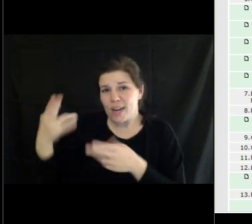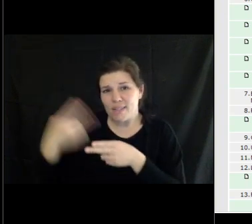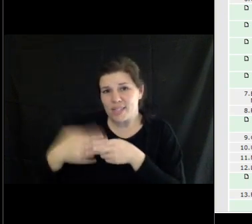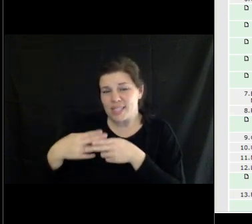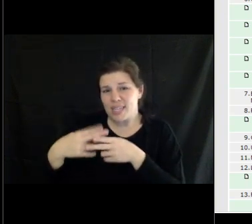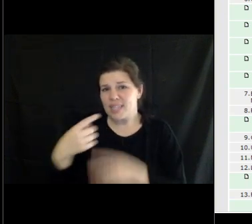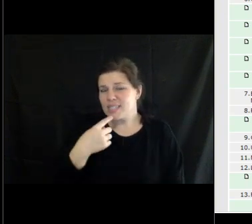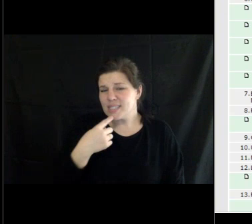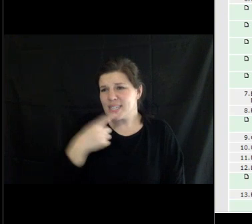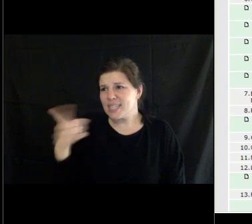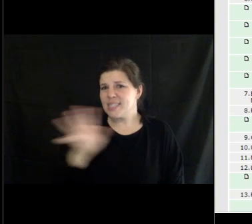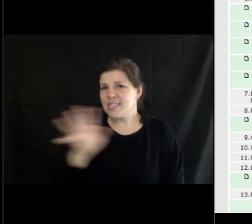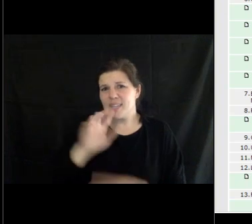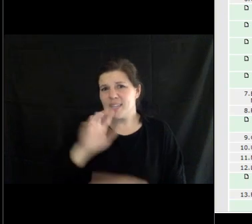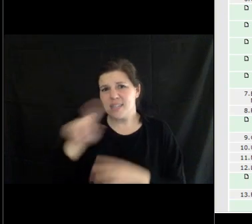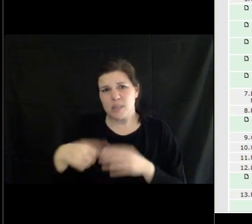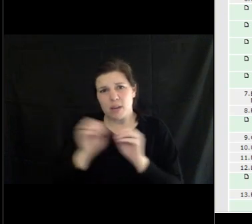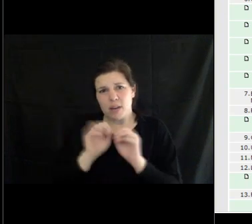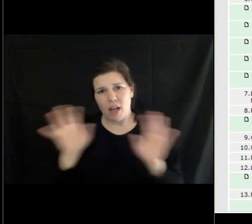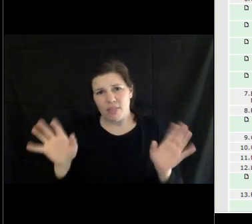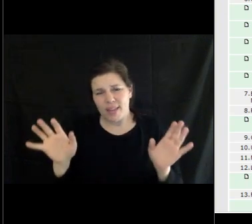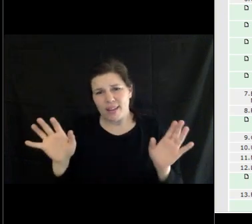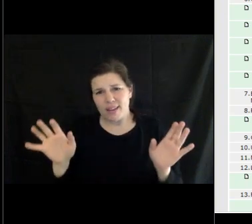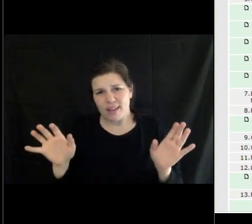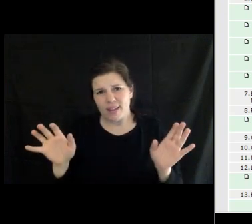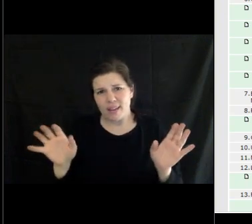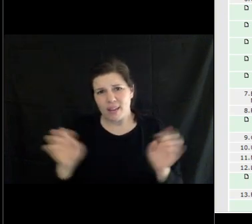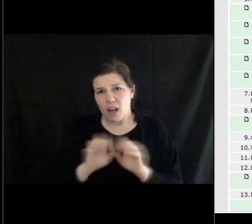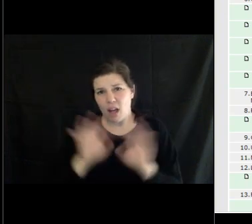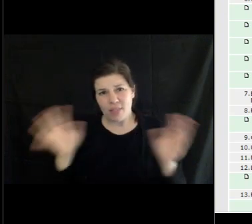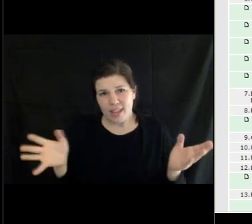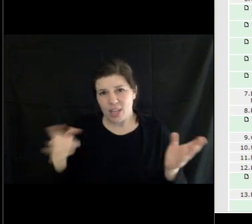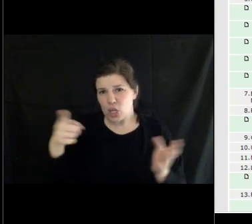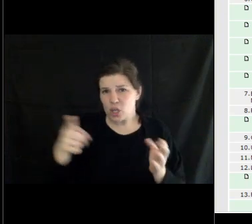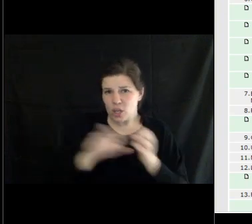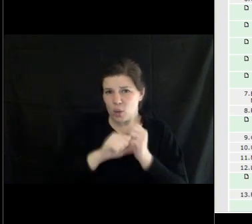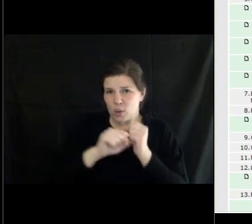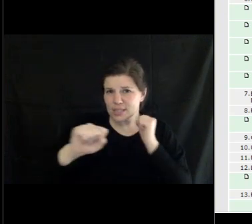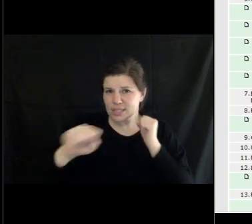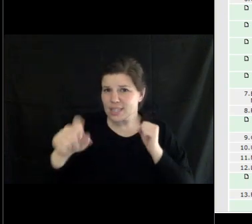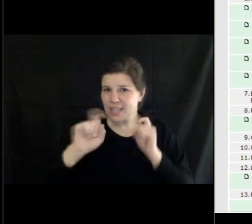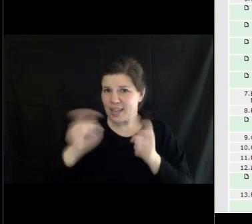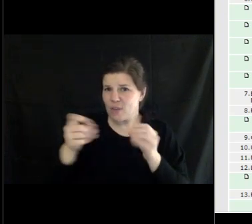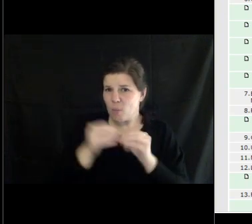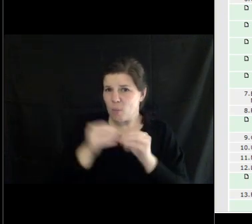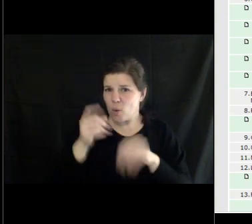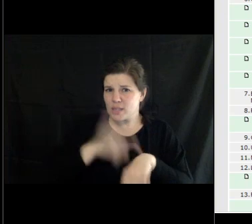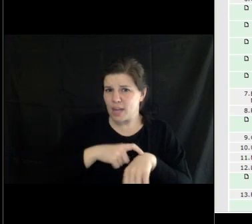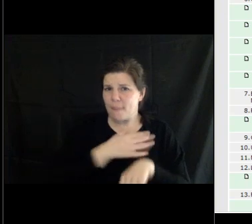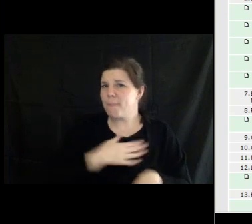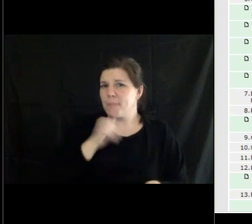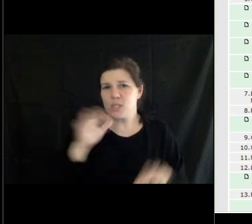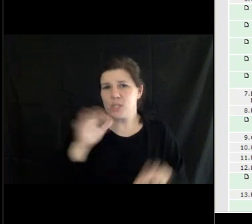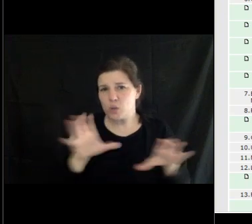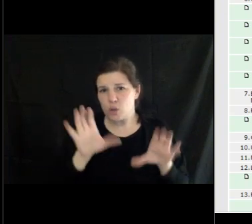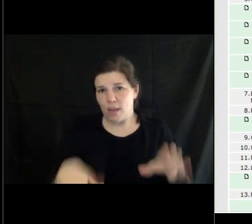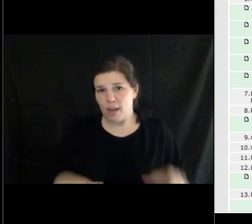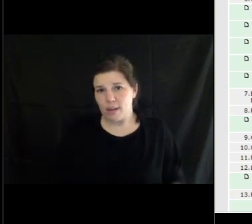and he talks about nothing, you extend his time. Please don't do that. Thank